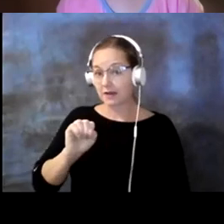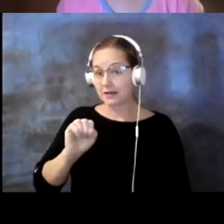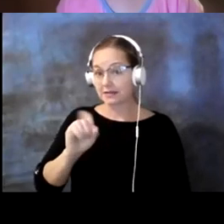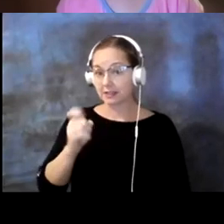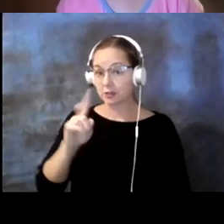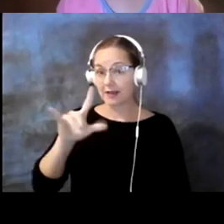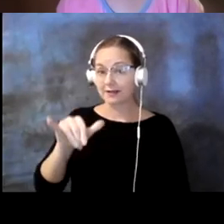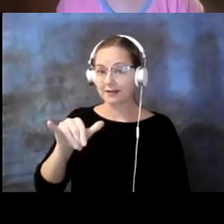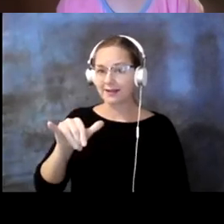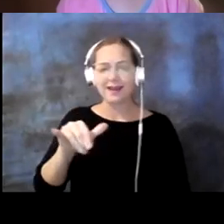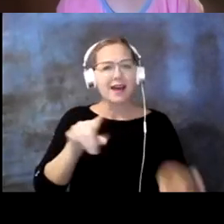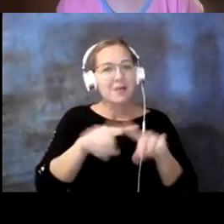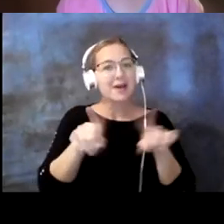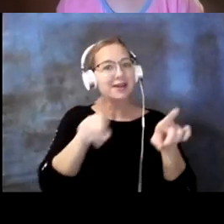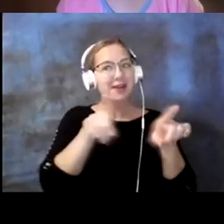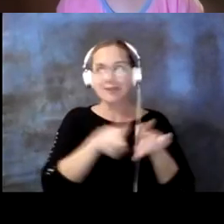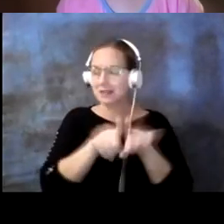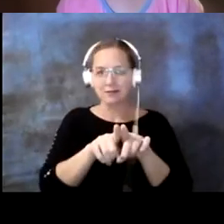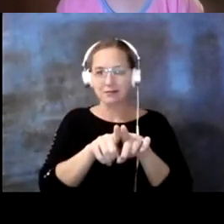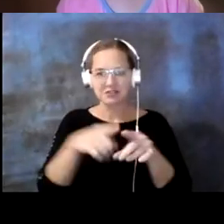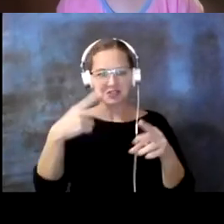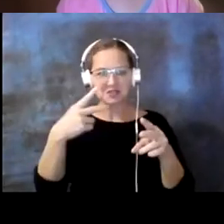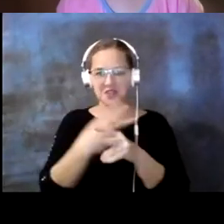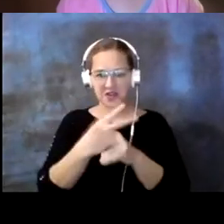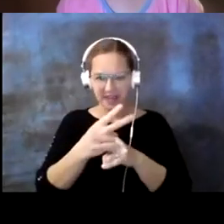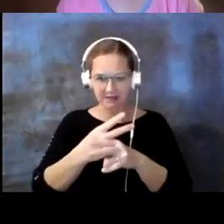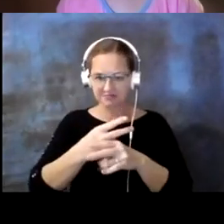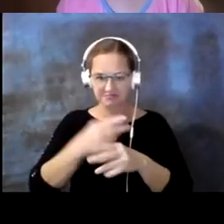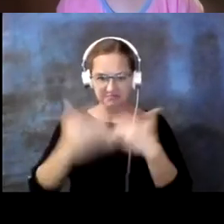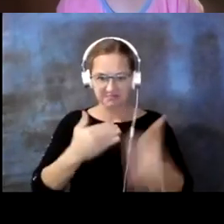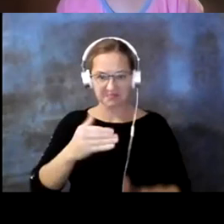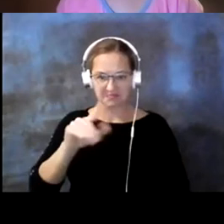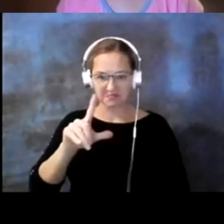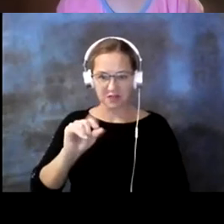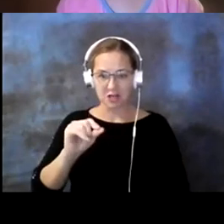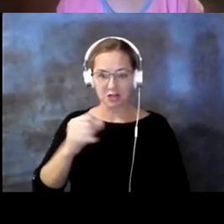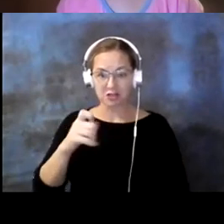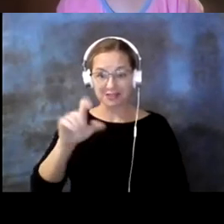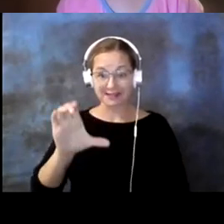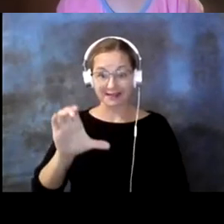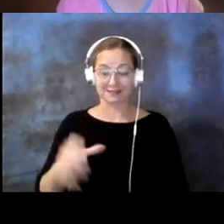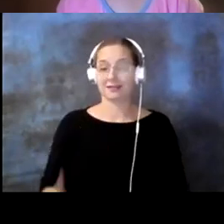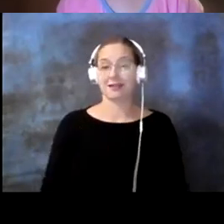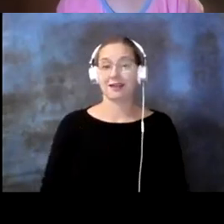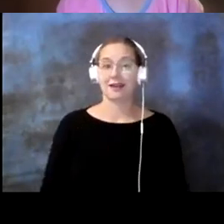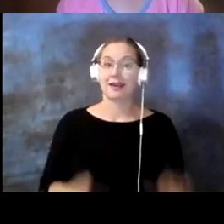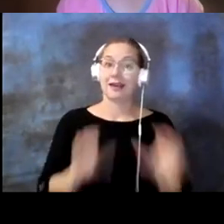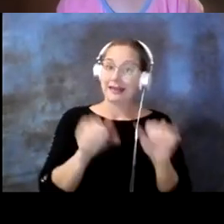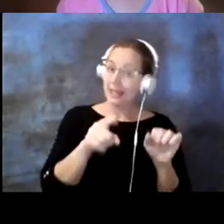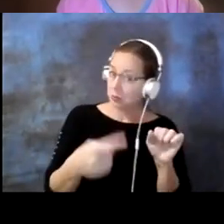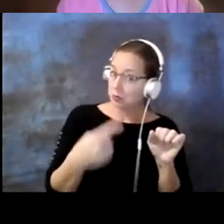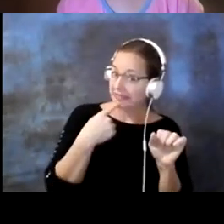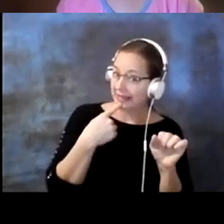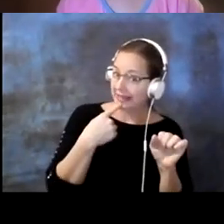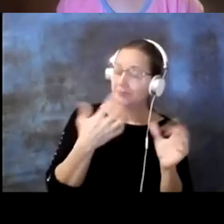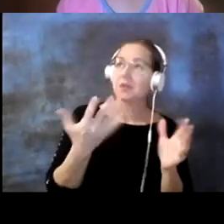also logistical things too. If you think about it, can you say you want